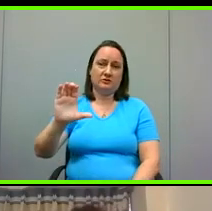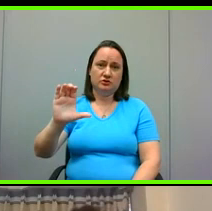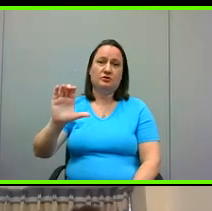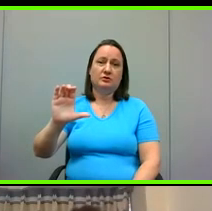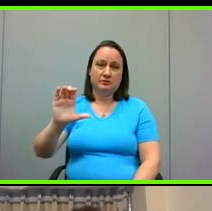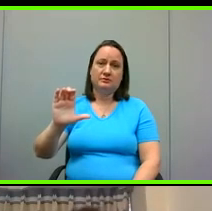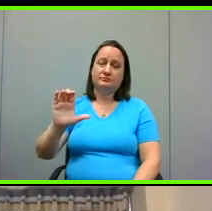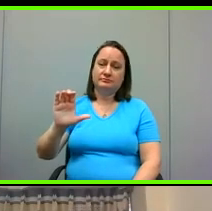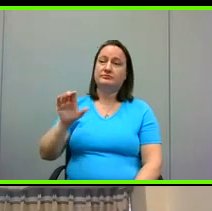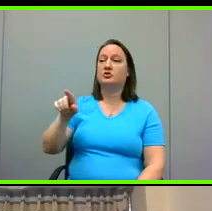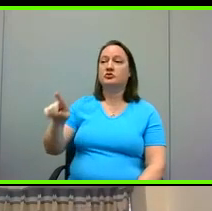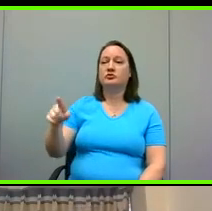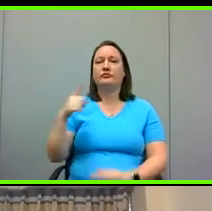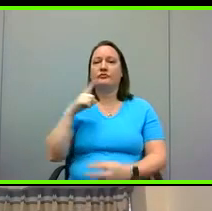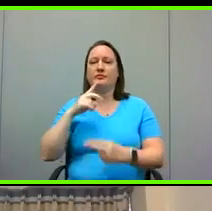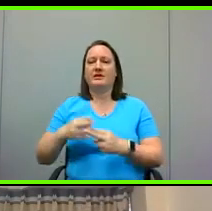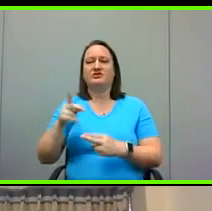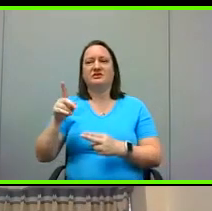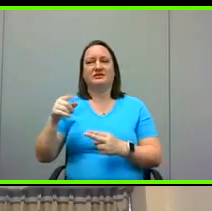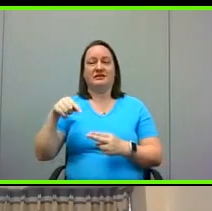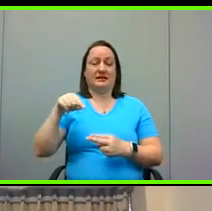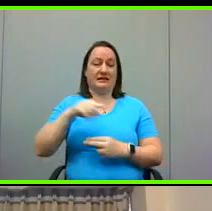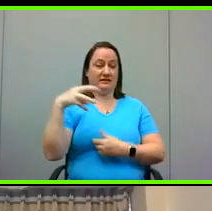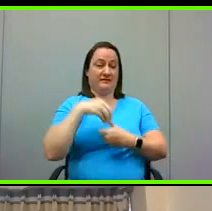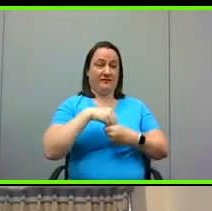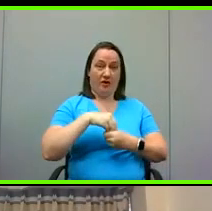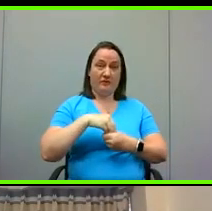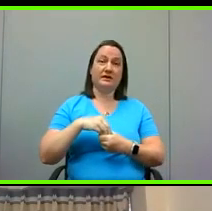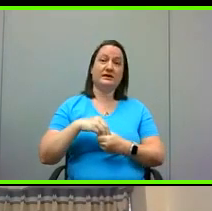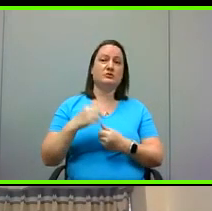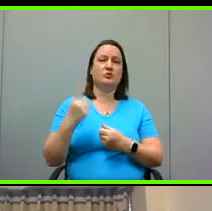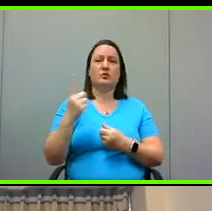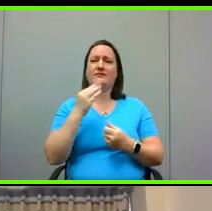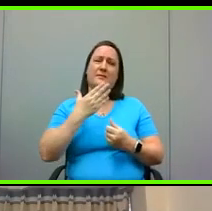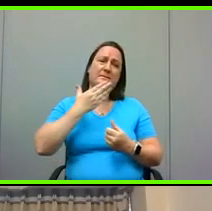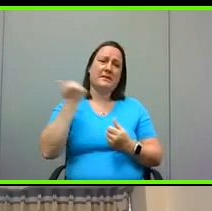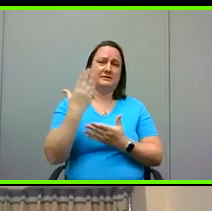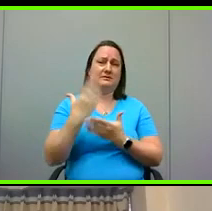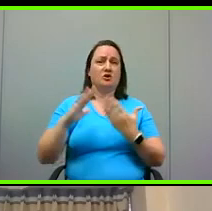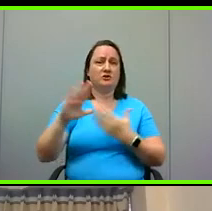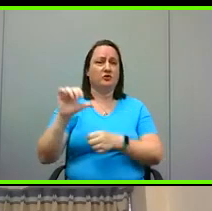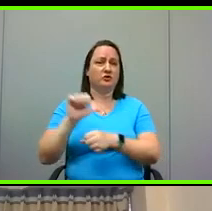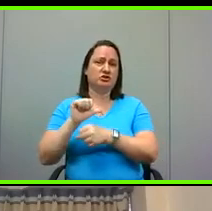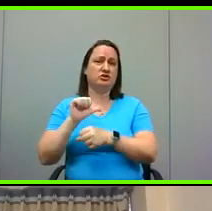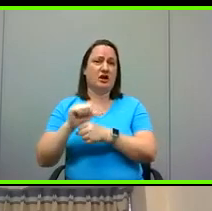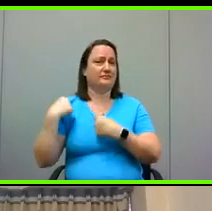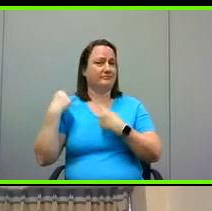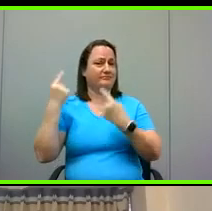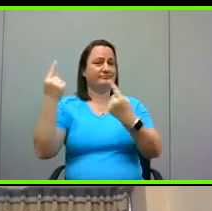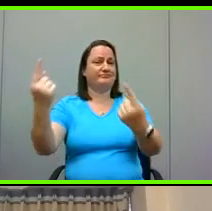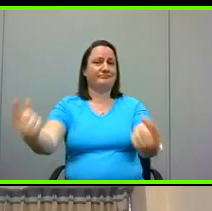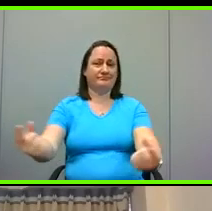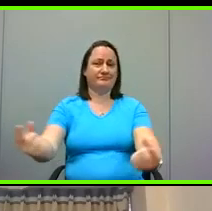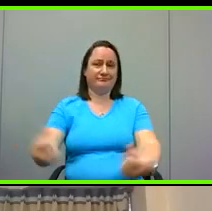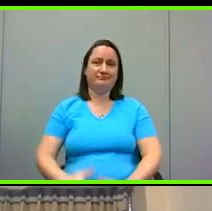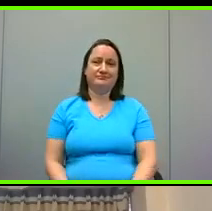the greatest parts of your job during all of these years.